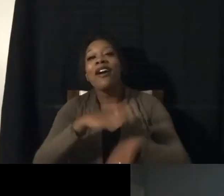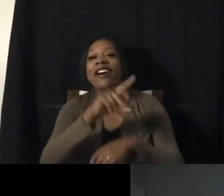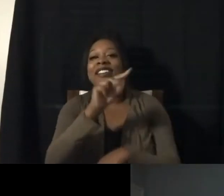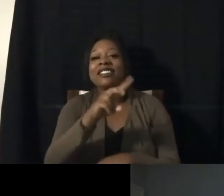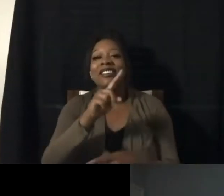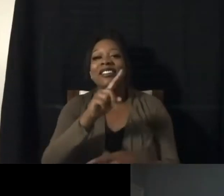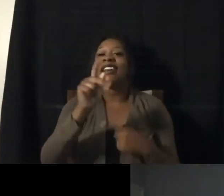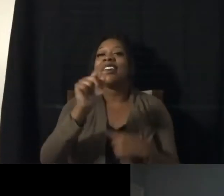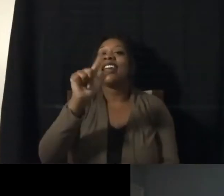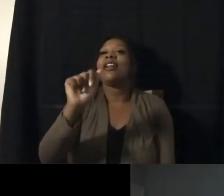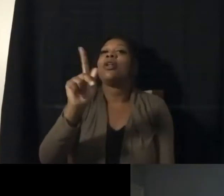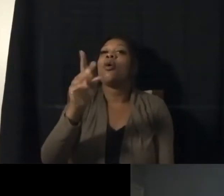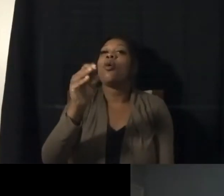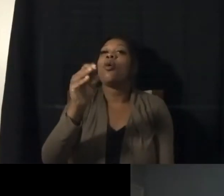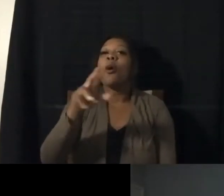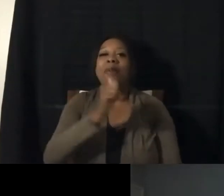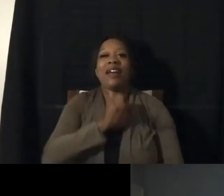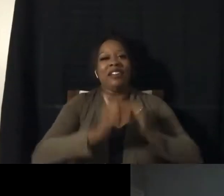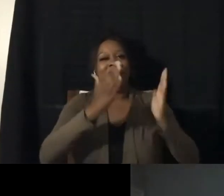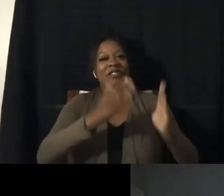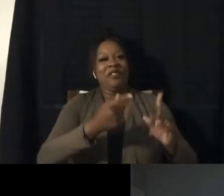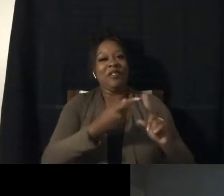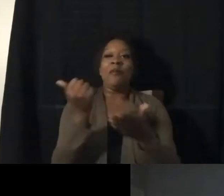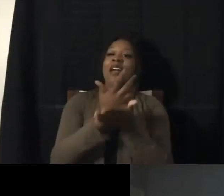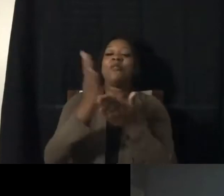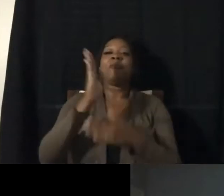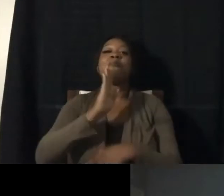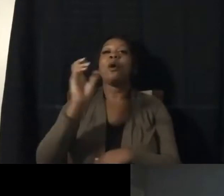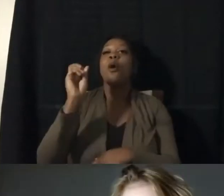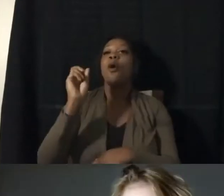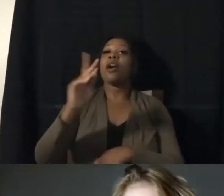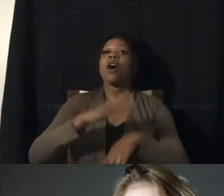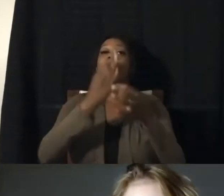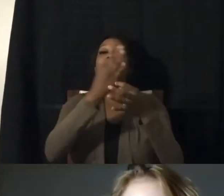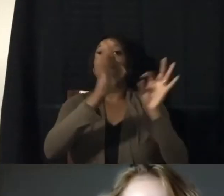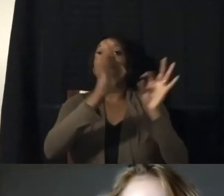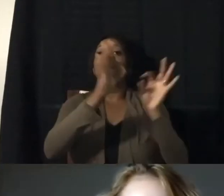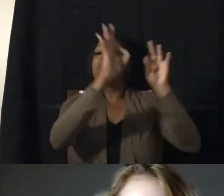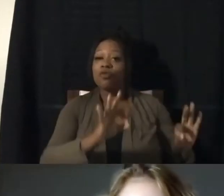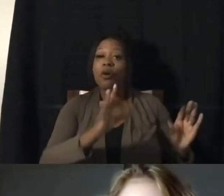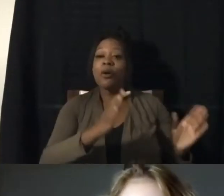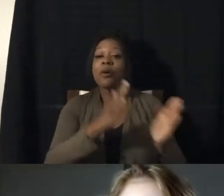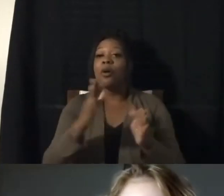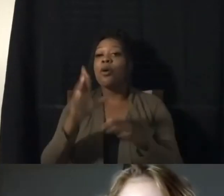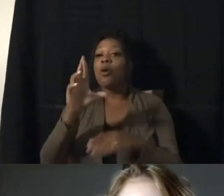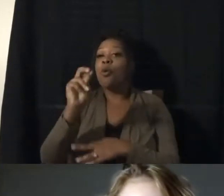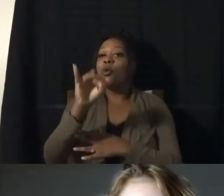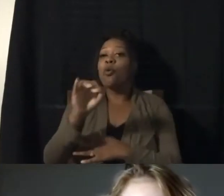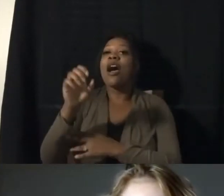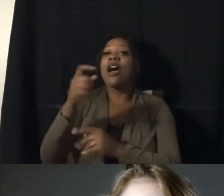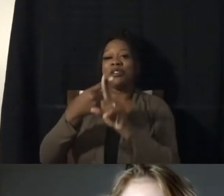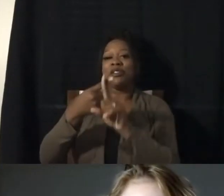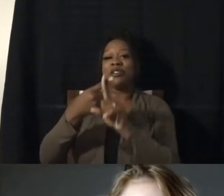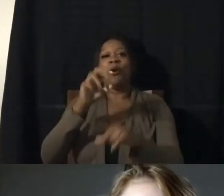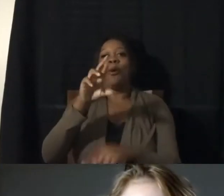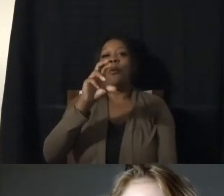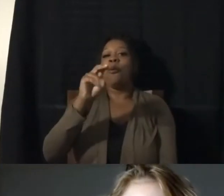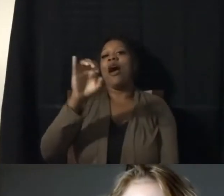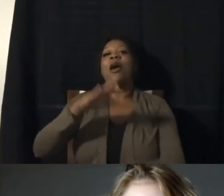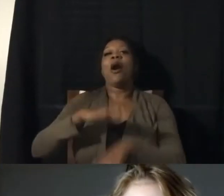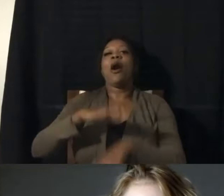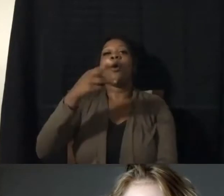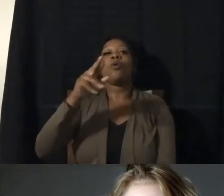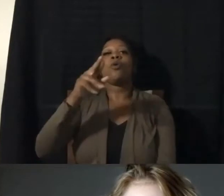from Everything's Gonna Be Okay on Freeform. Ramy Youssef, creator, writer, and actor from Ramy on Hulu, and Steve